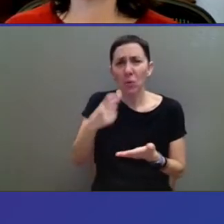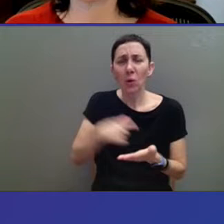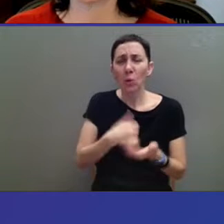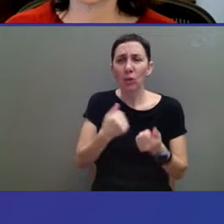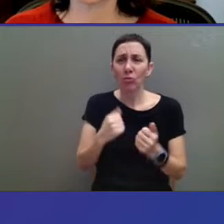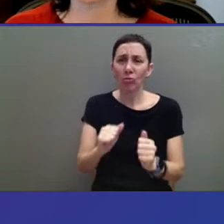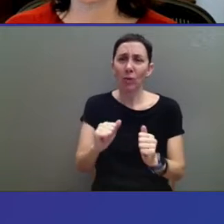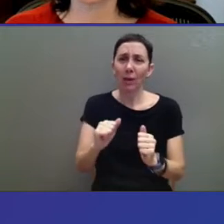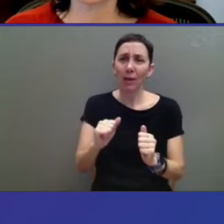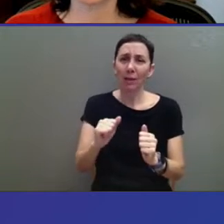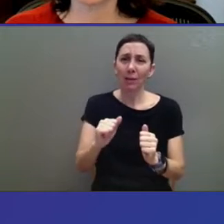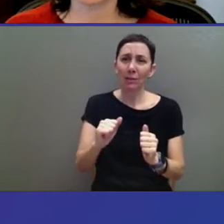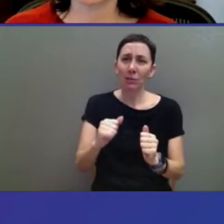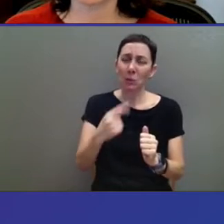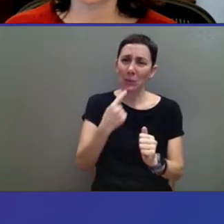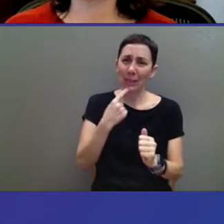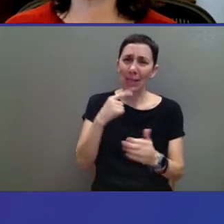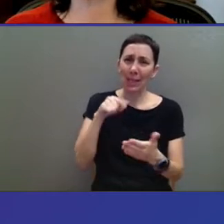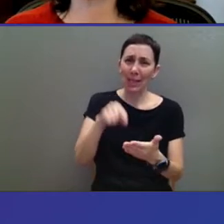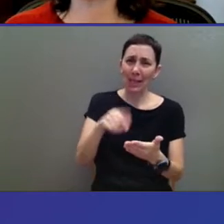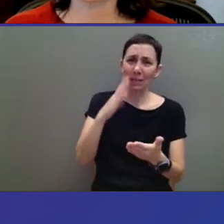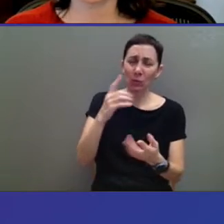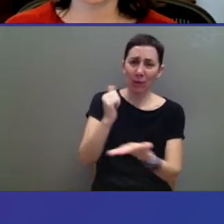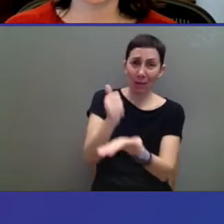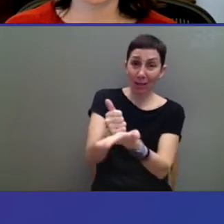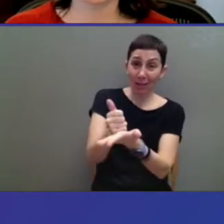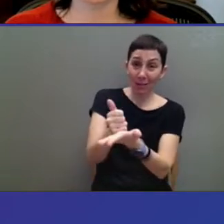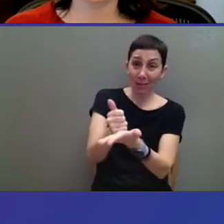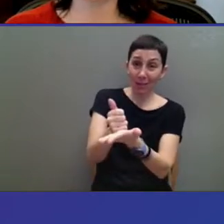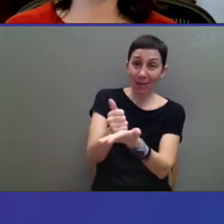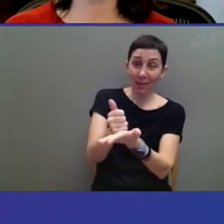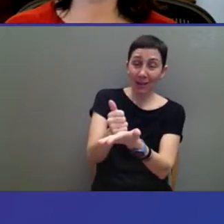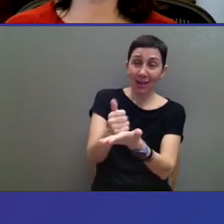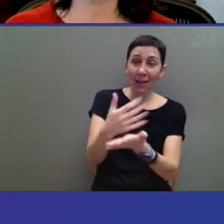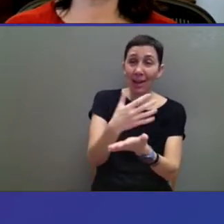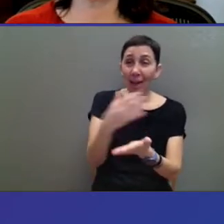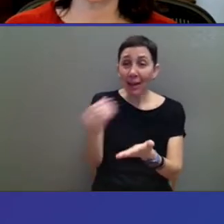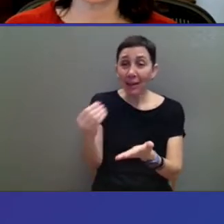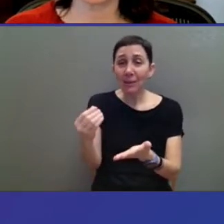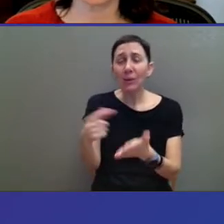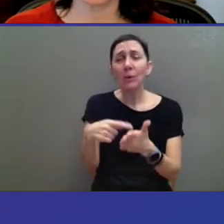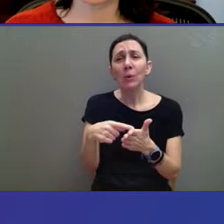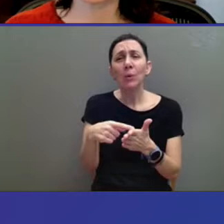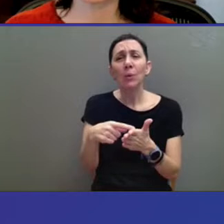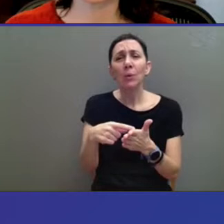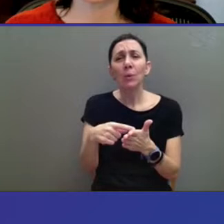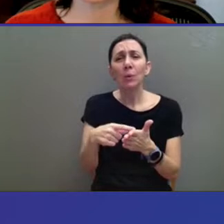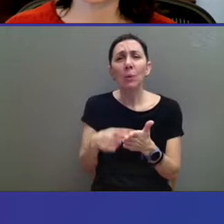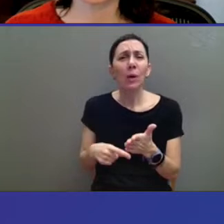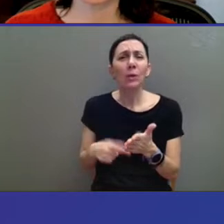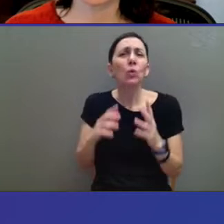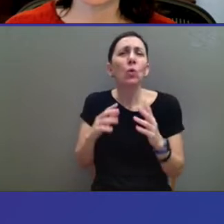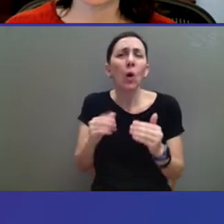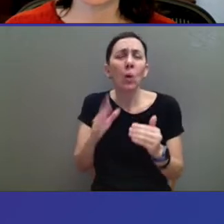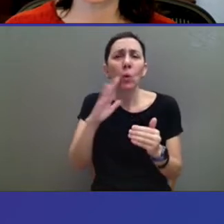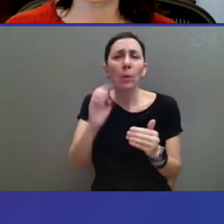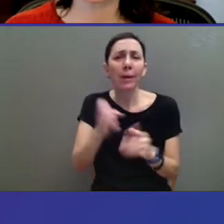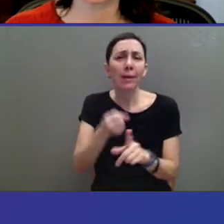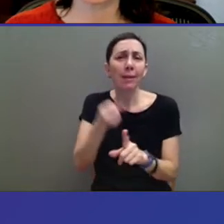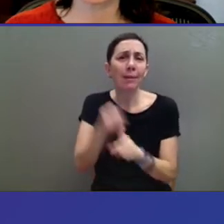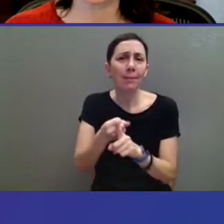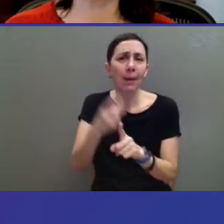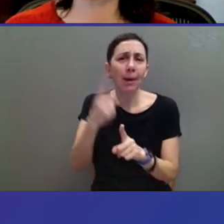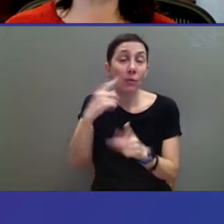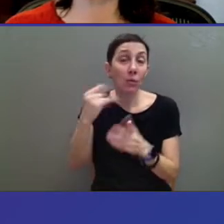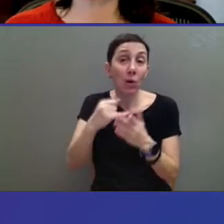say that this works to? and what is the desired impact that we hope it has for